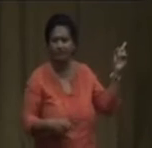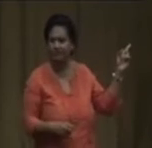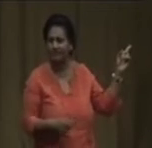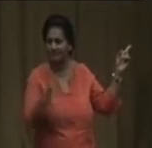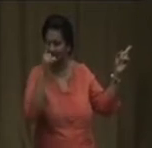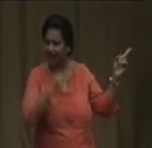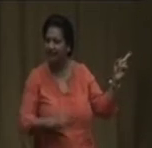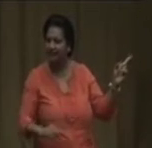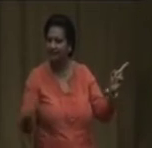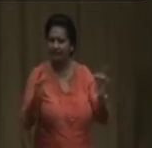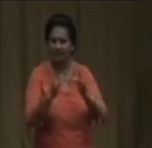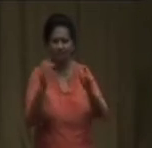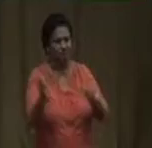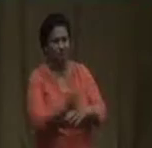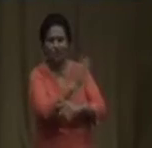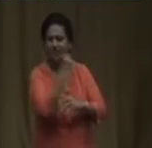that at the onset.